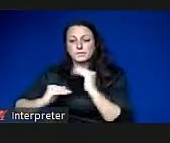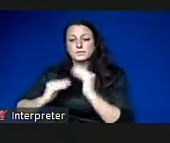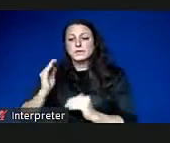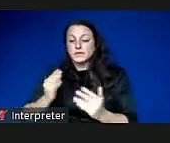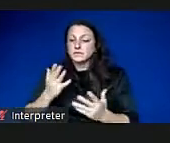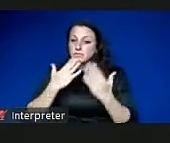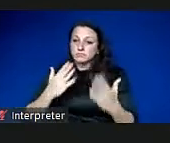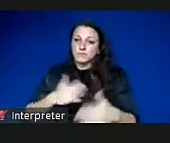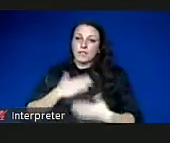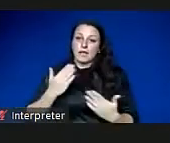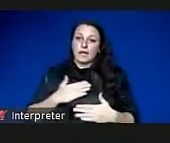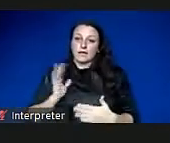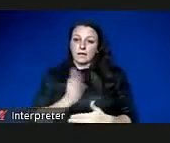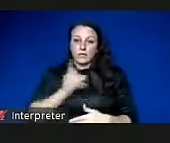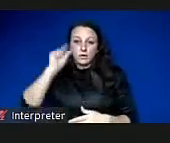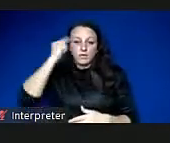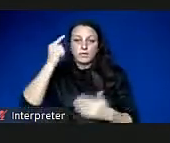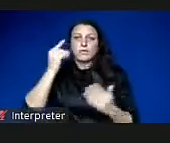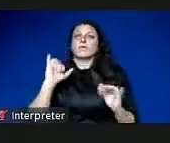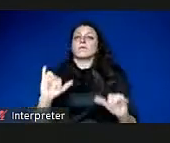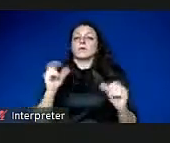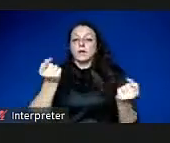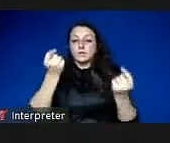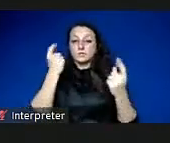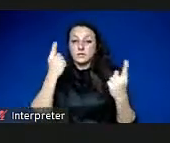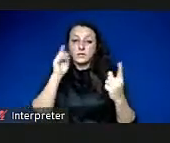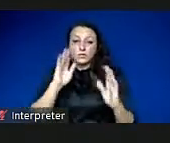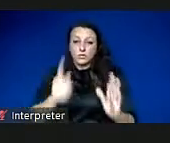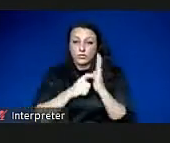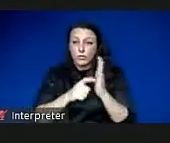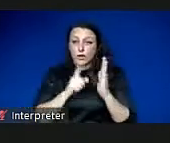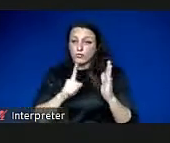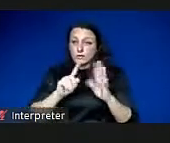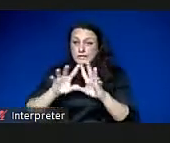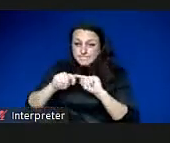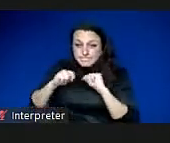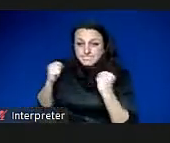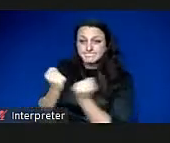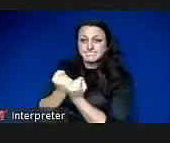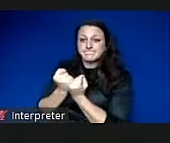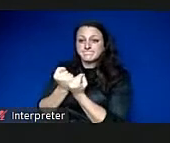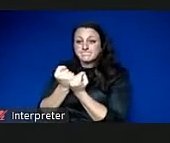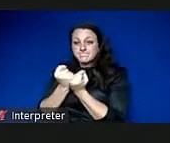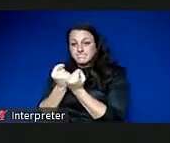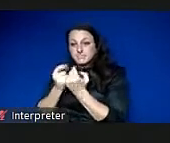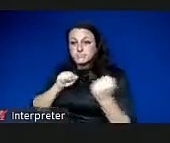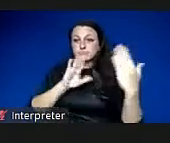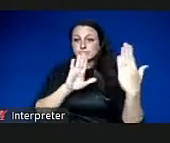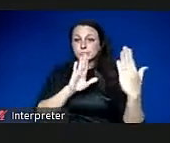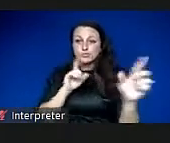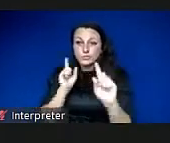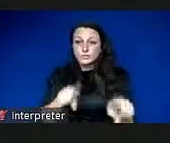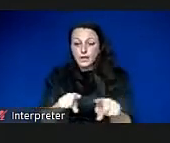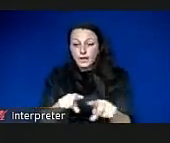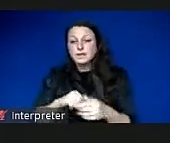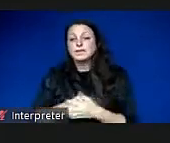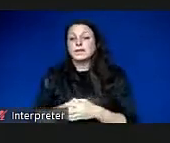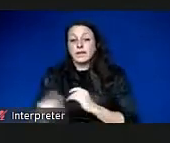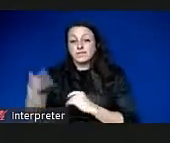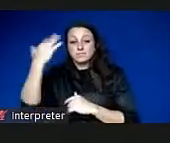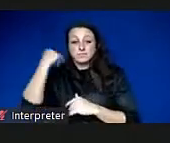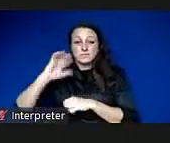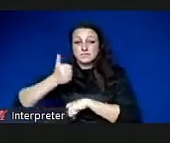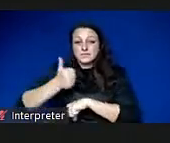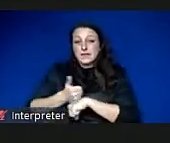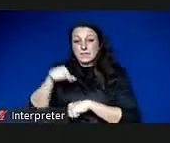to understand that it would require a truly uniformed response. And early in the pandemic, created the residential care strike